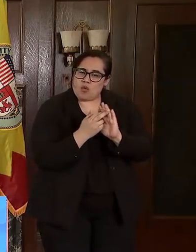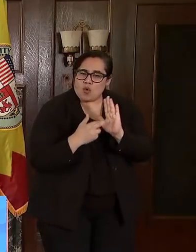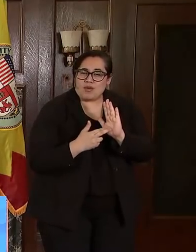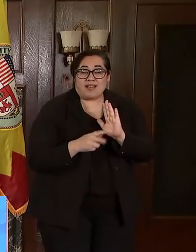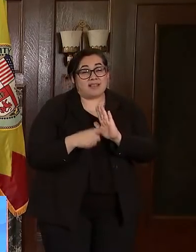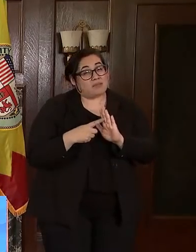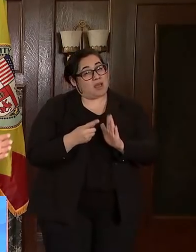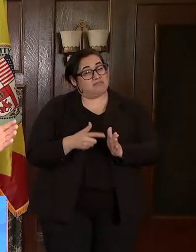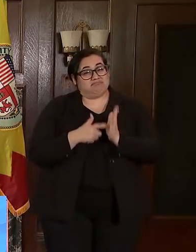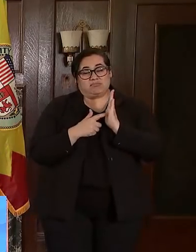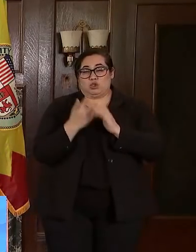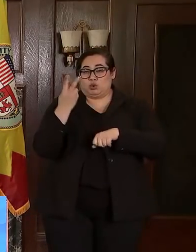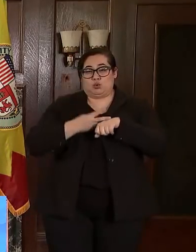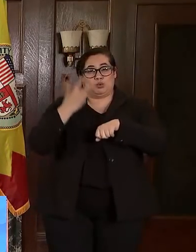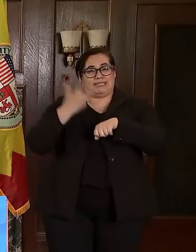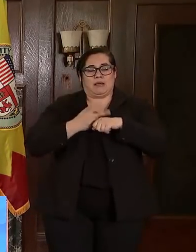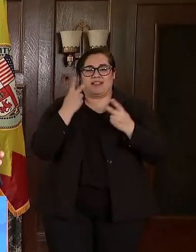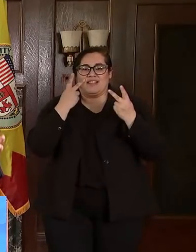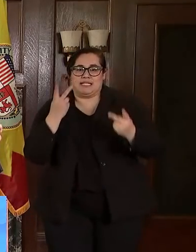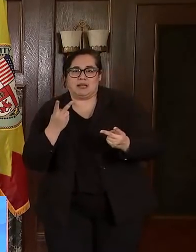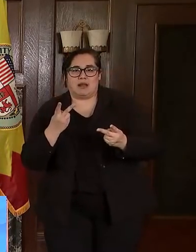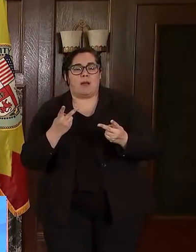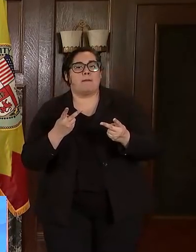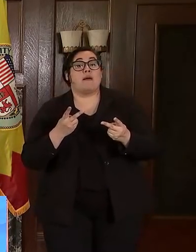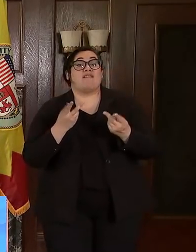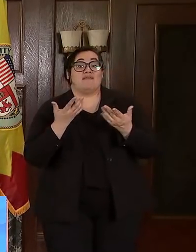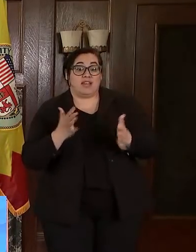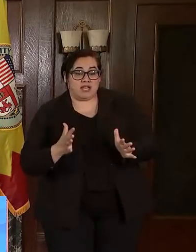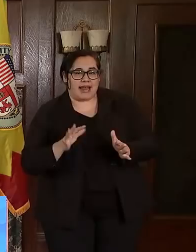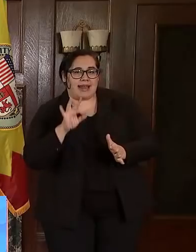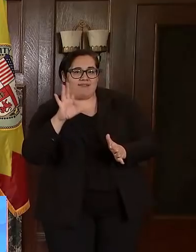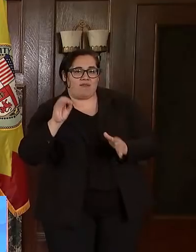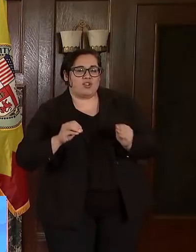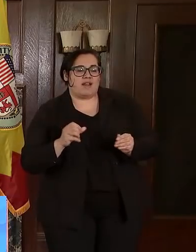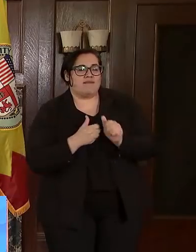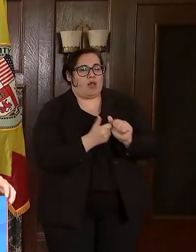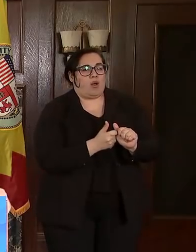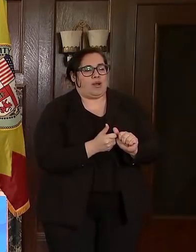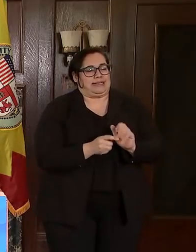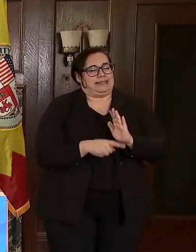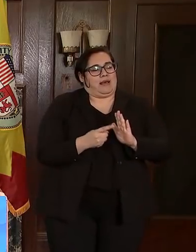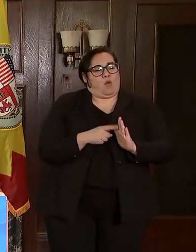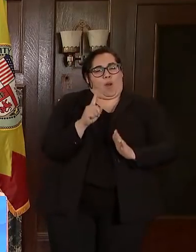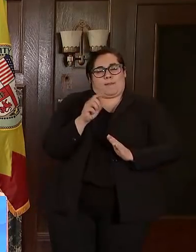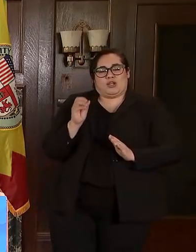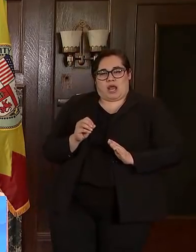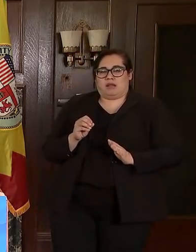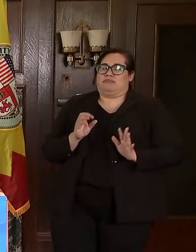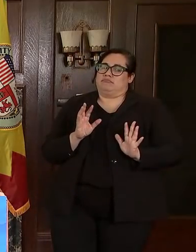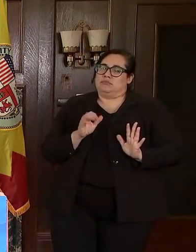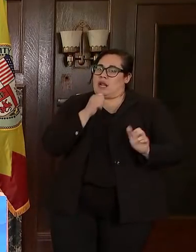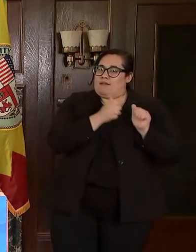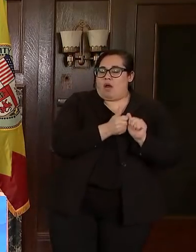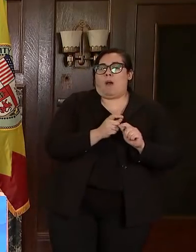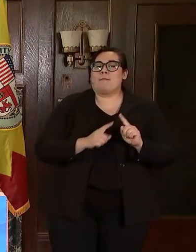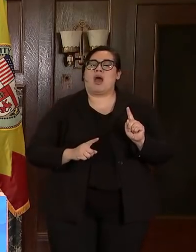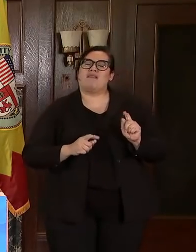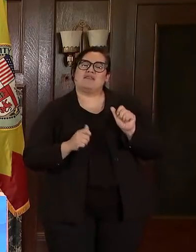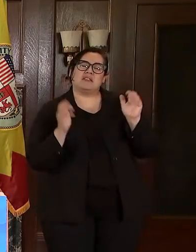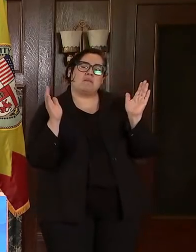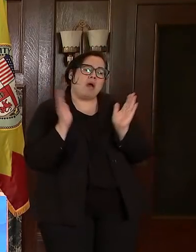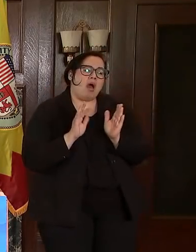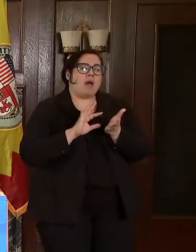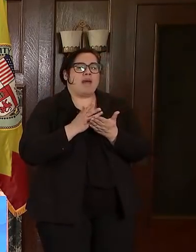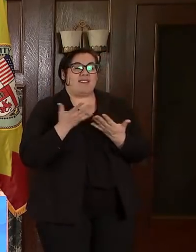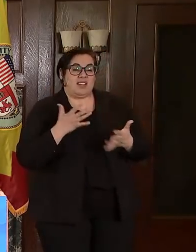takes 2 or 3 visits, but we usually get 95% of those, 1%, complying with it. And then for the small minority that